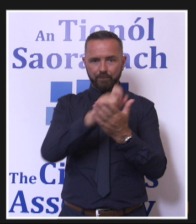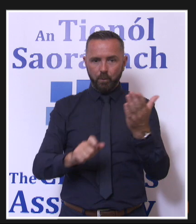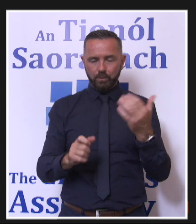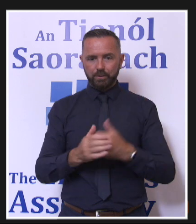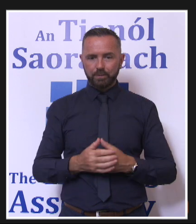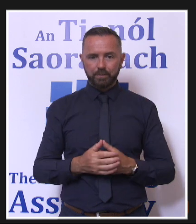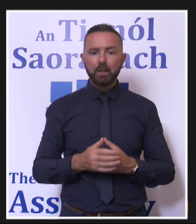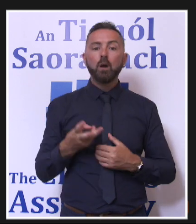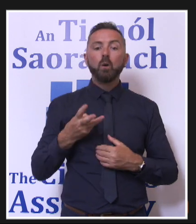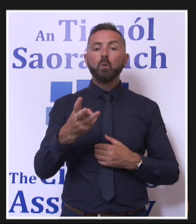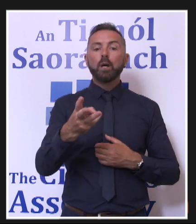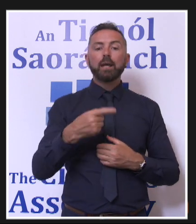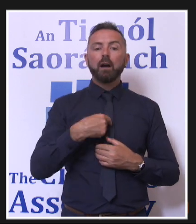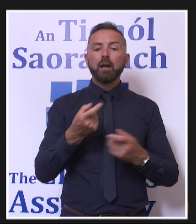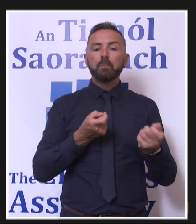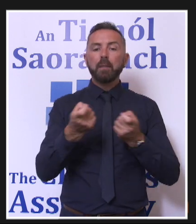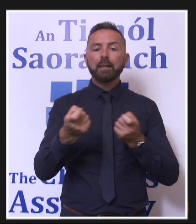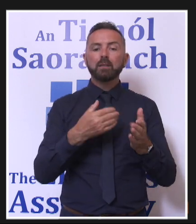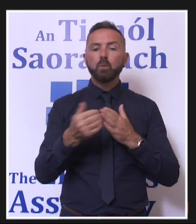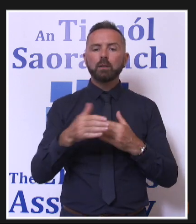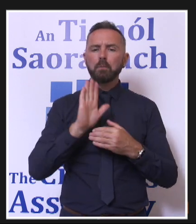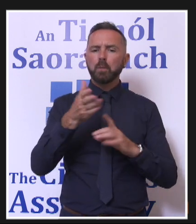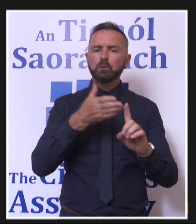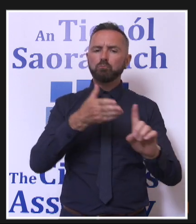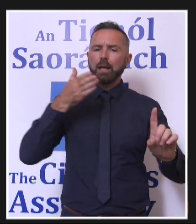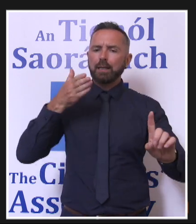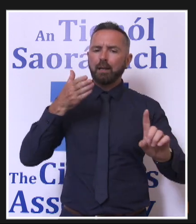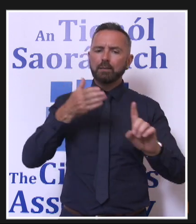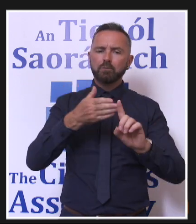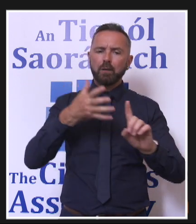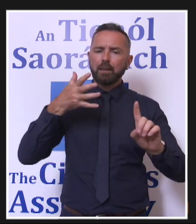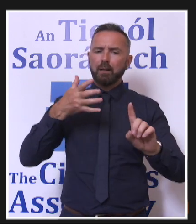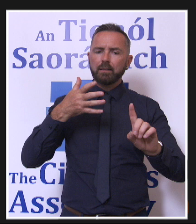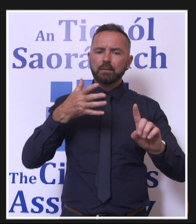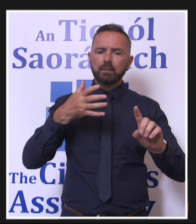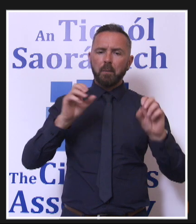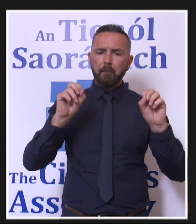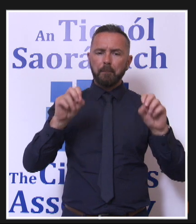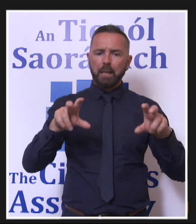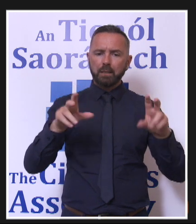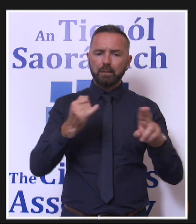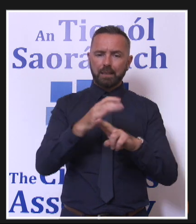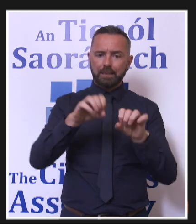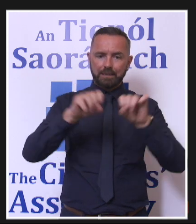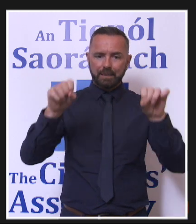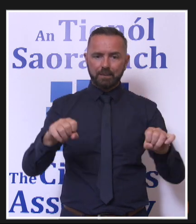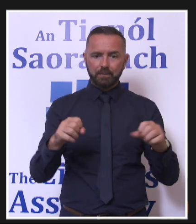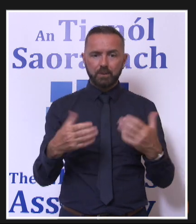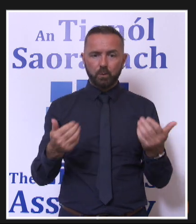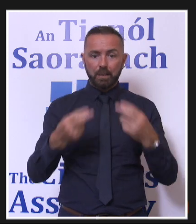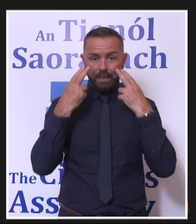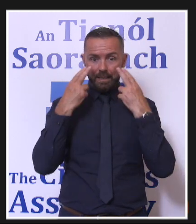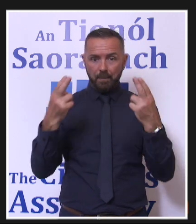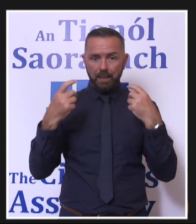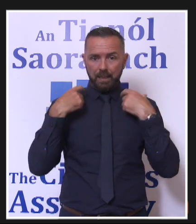way I manage that is you have to recognize the preeminence of Manchester in our system. So typically the mayor